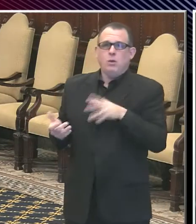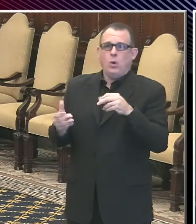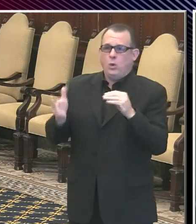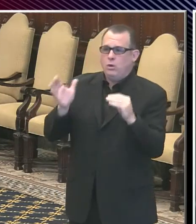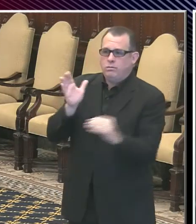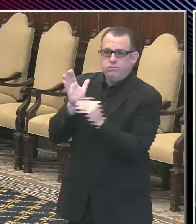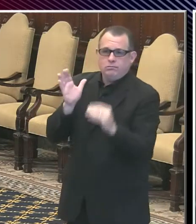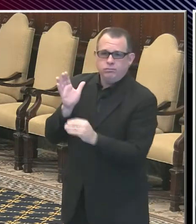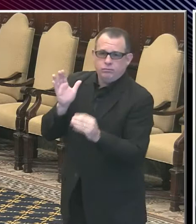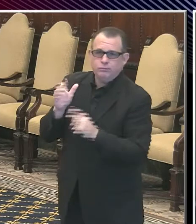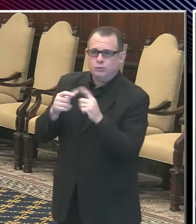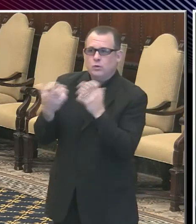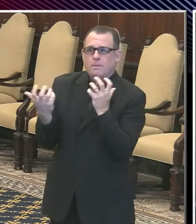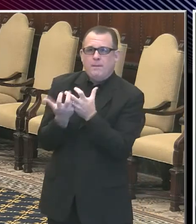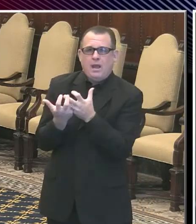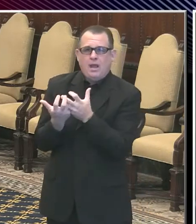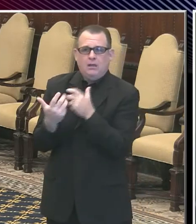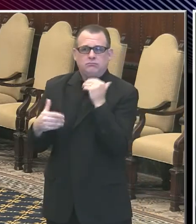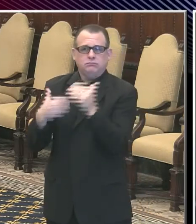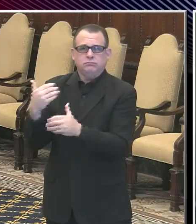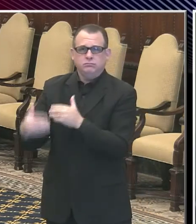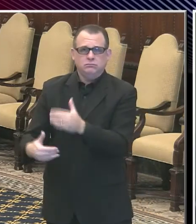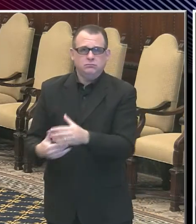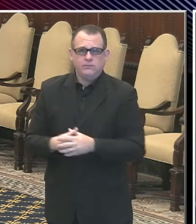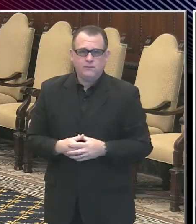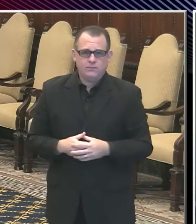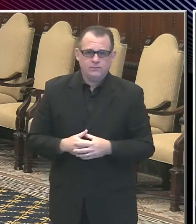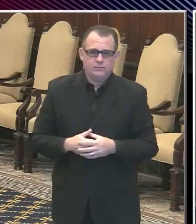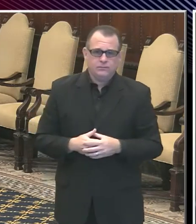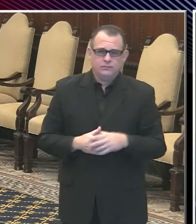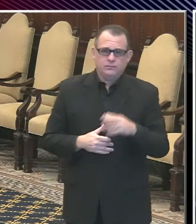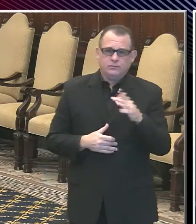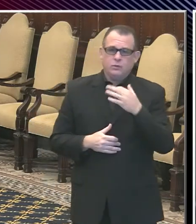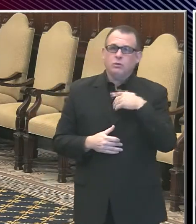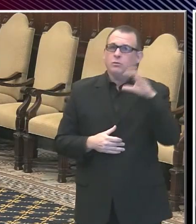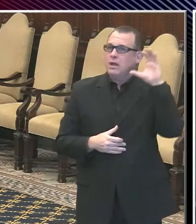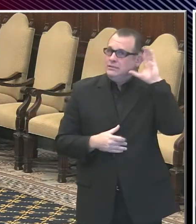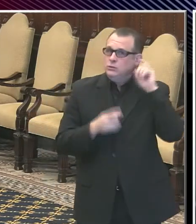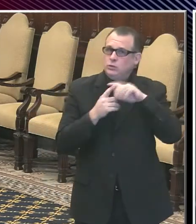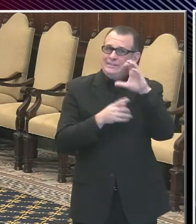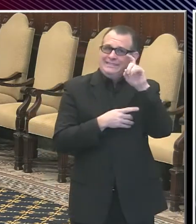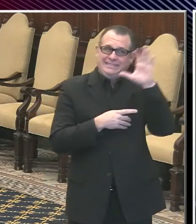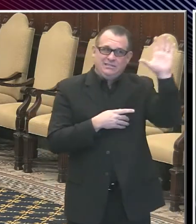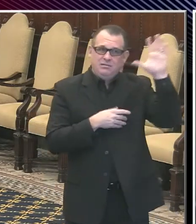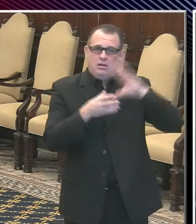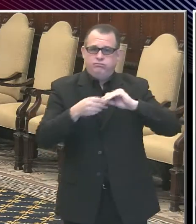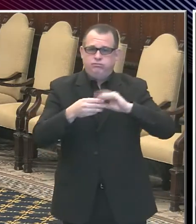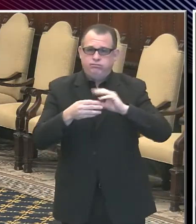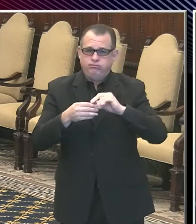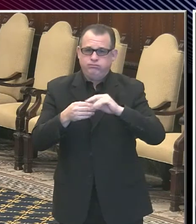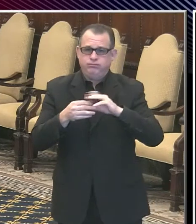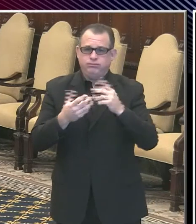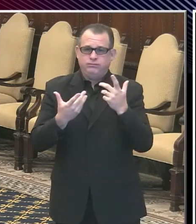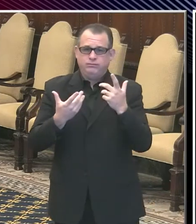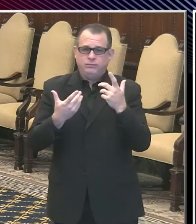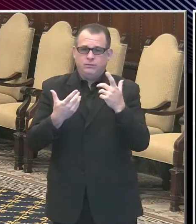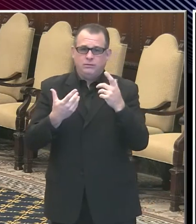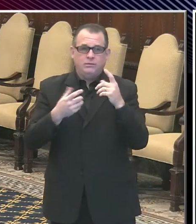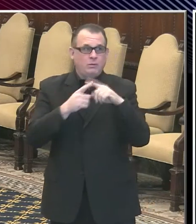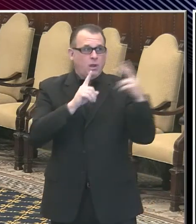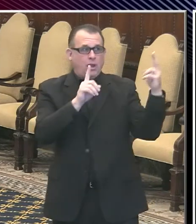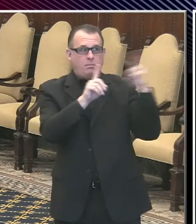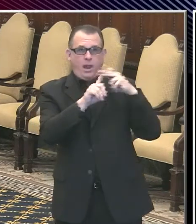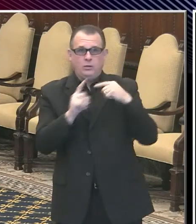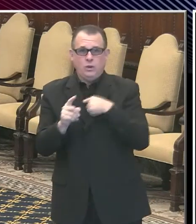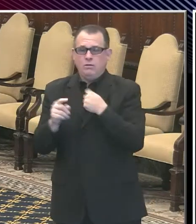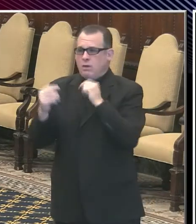may adapt them, but so we'll pay attention to them. But we're also going to try to give people some very clear advice locally. Okay, great. That's all I have.